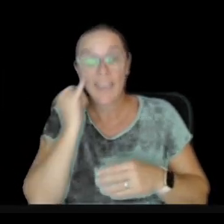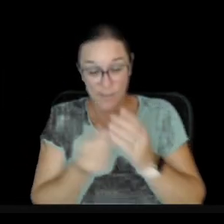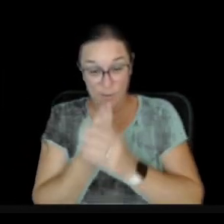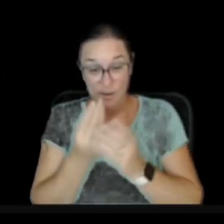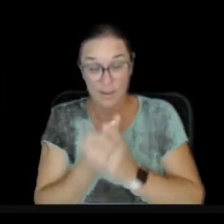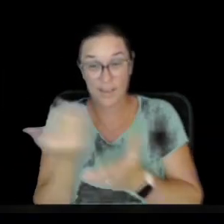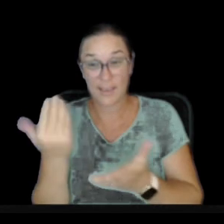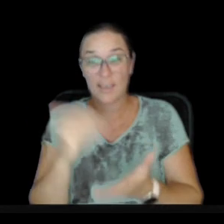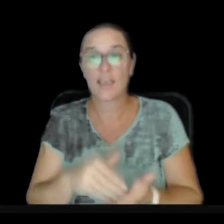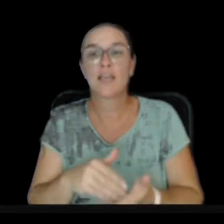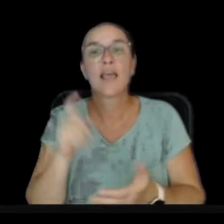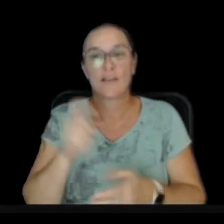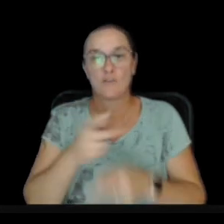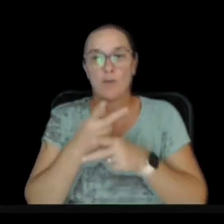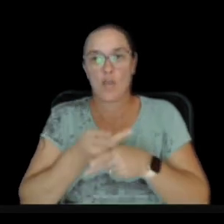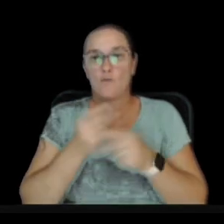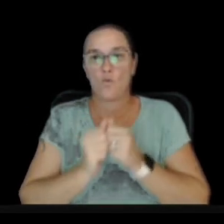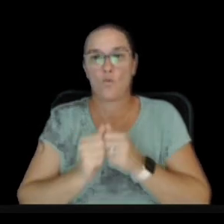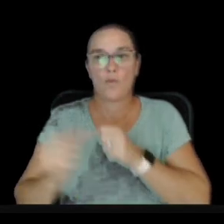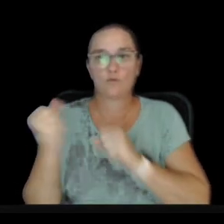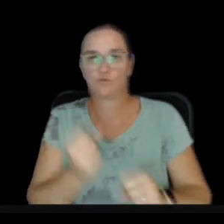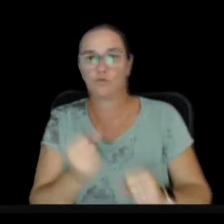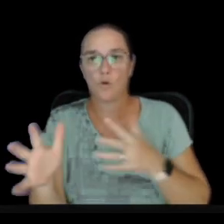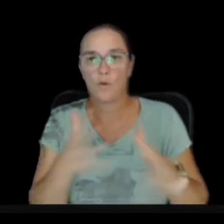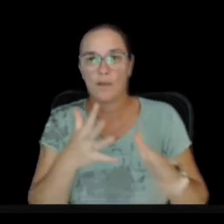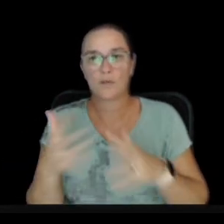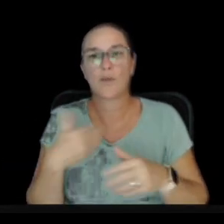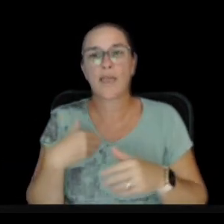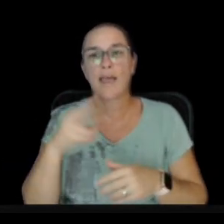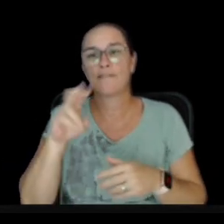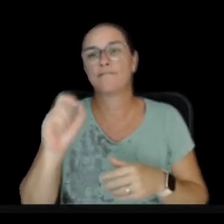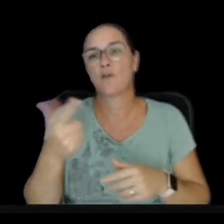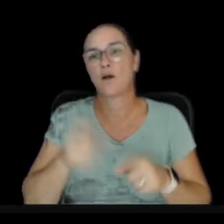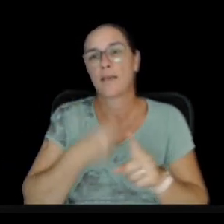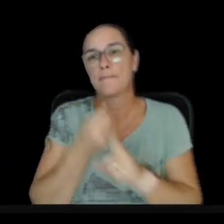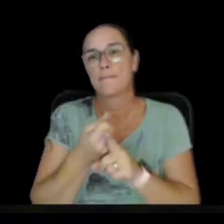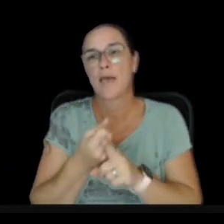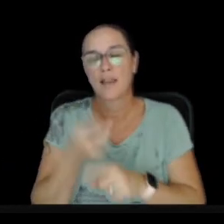winds. And there have been VOG impacts in the last few days. This is a capture from the